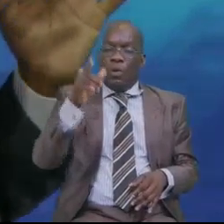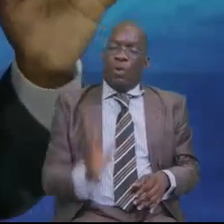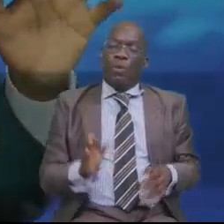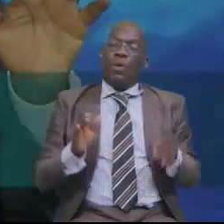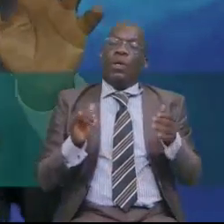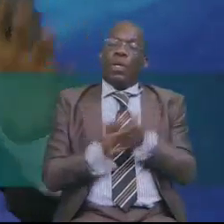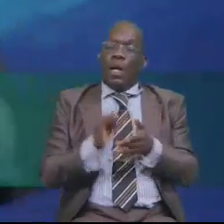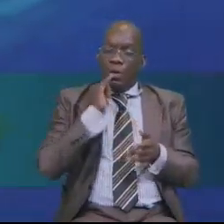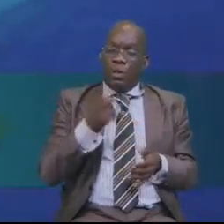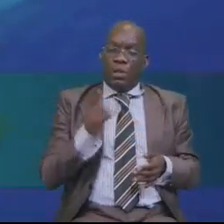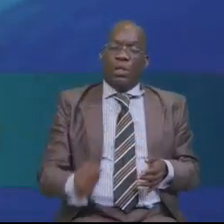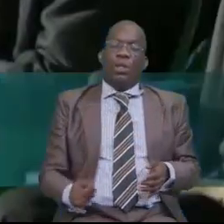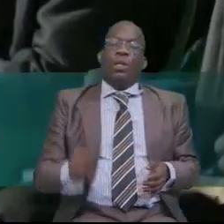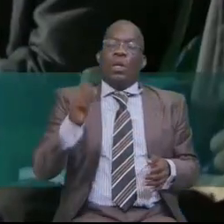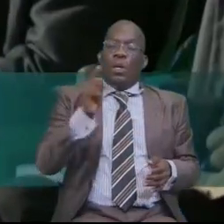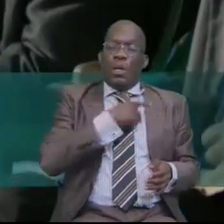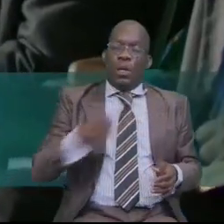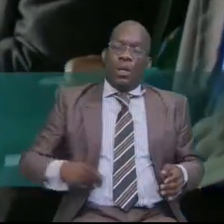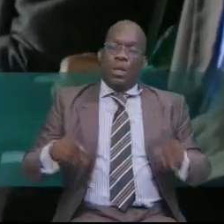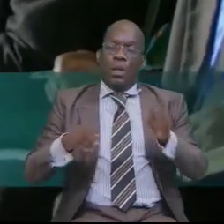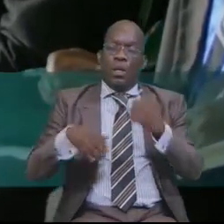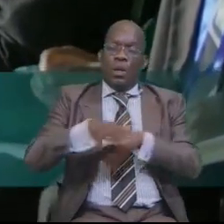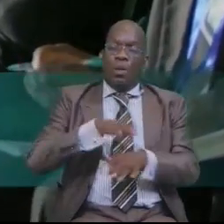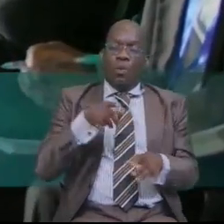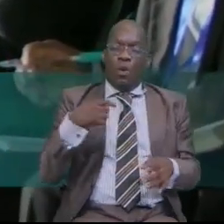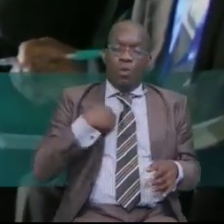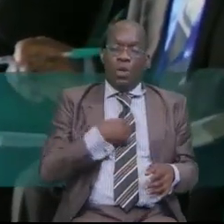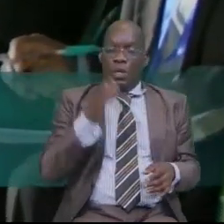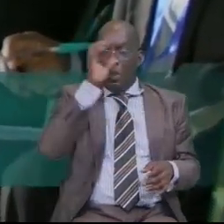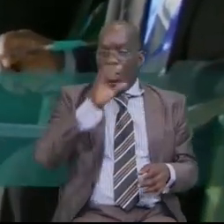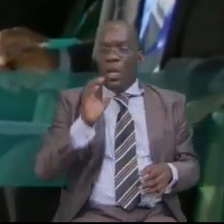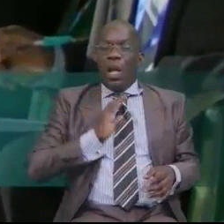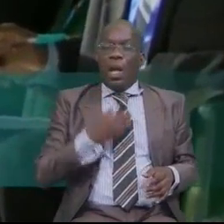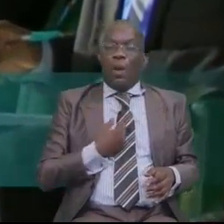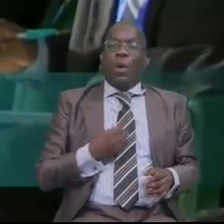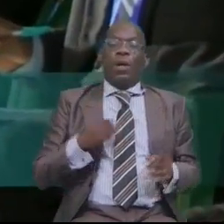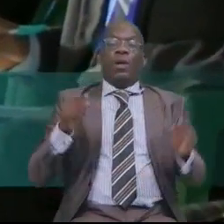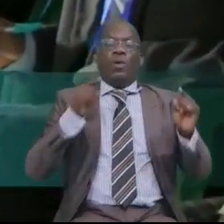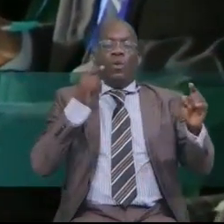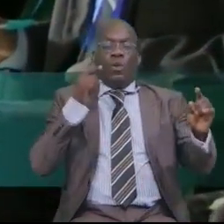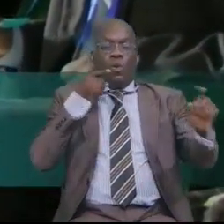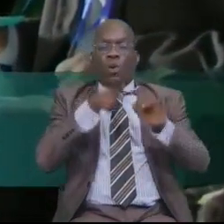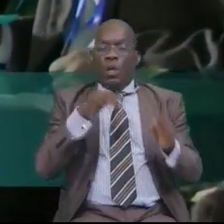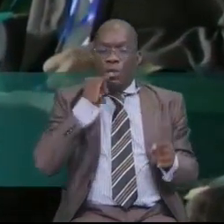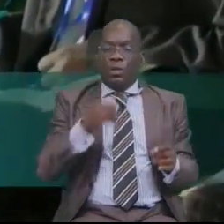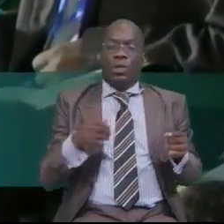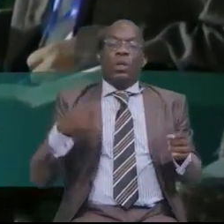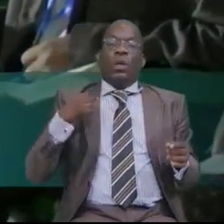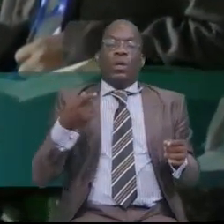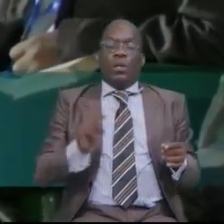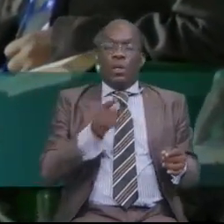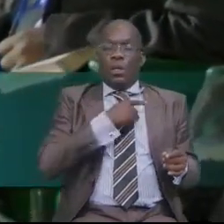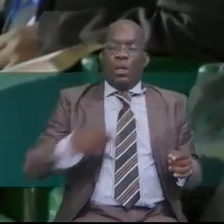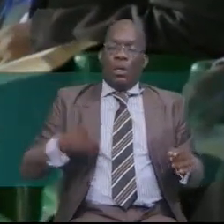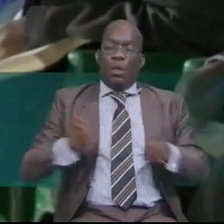kingdom we seek. And our priority is that first we seek the kingdom of